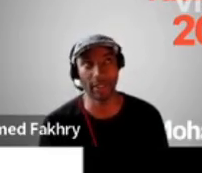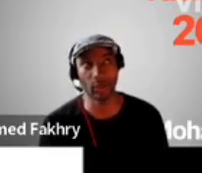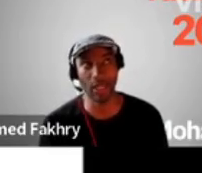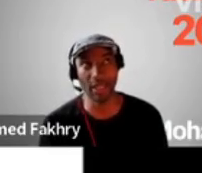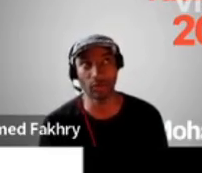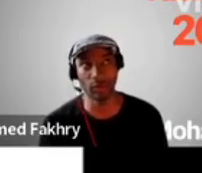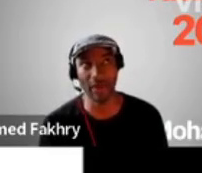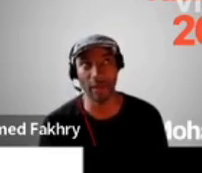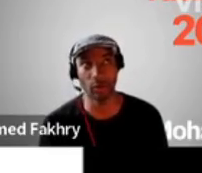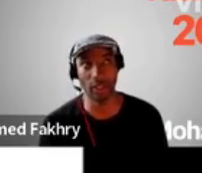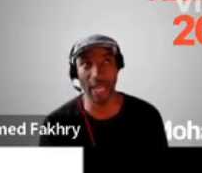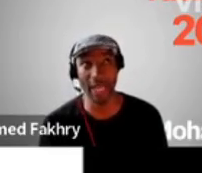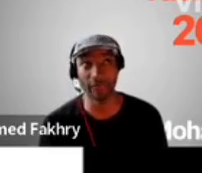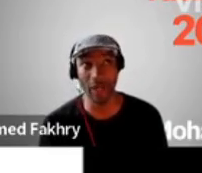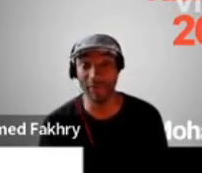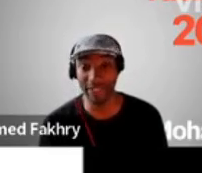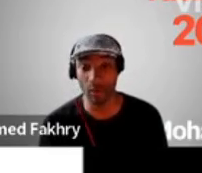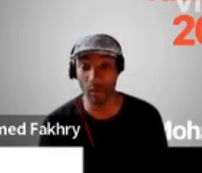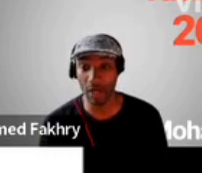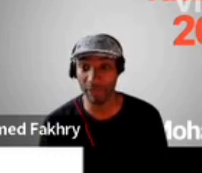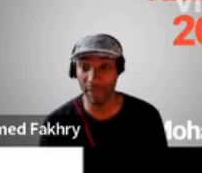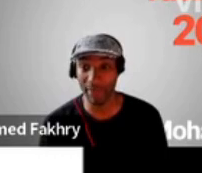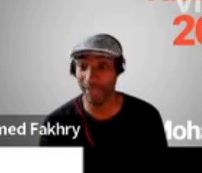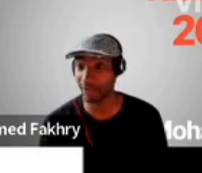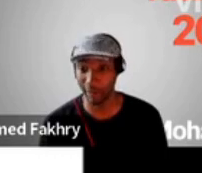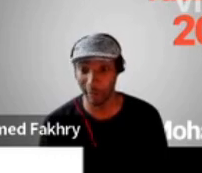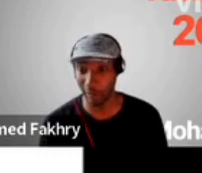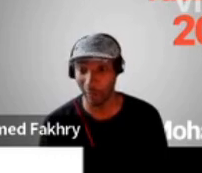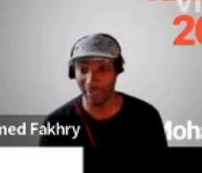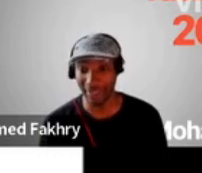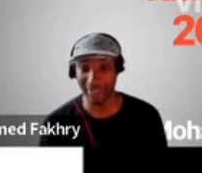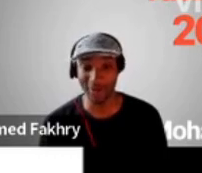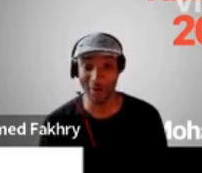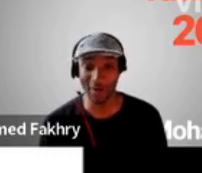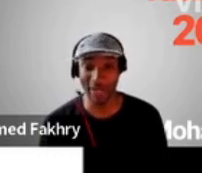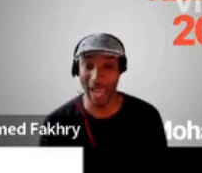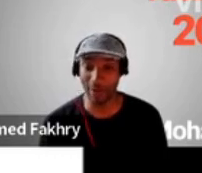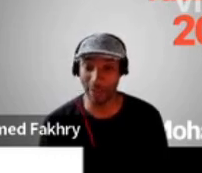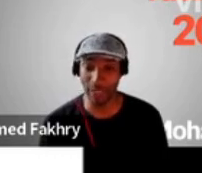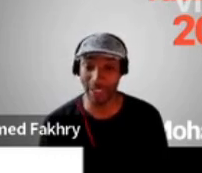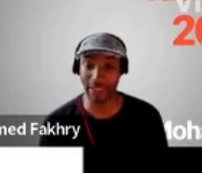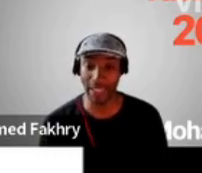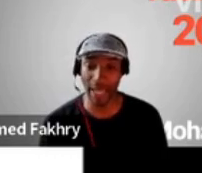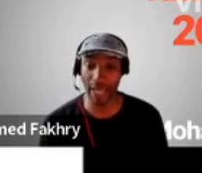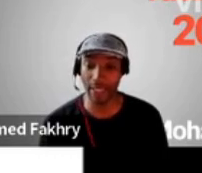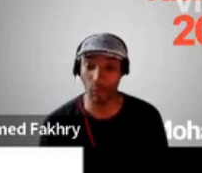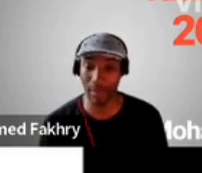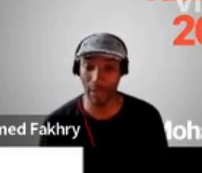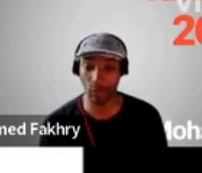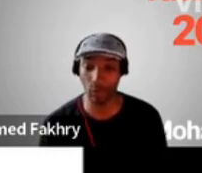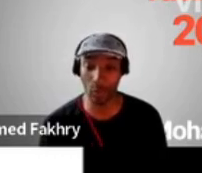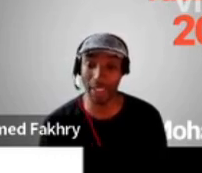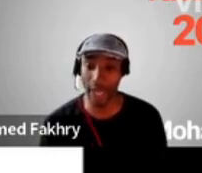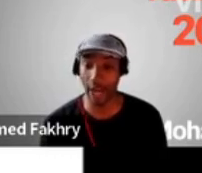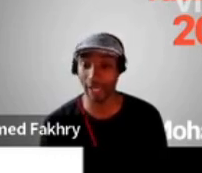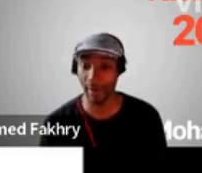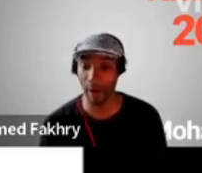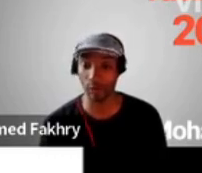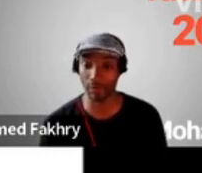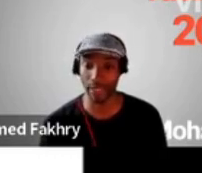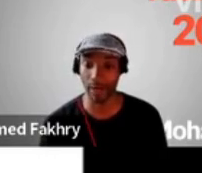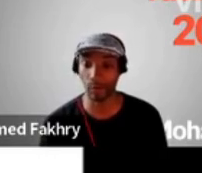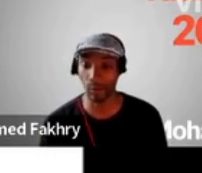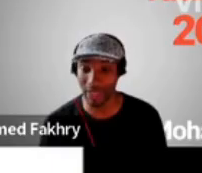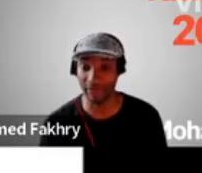is that we had 2 fire day, and for every single one of them, I did not know. So I was lucky that I had a roommate who really cared